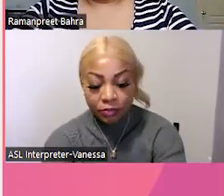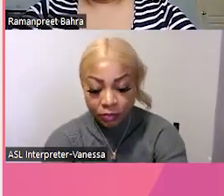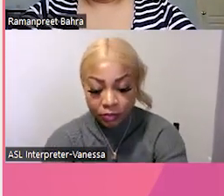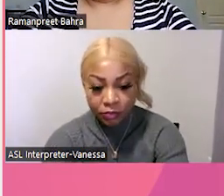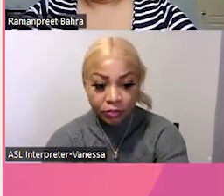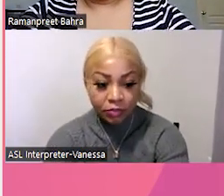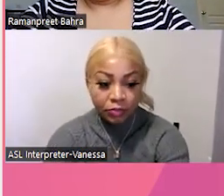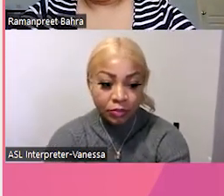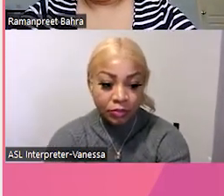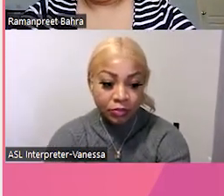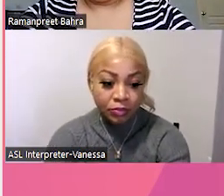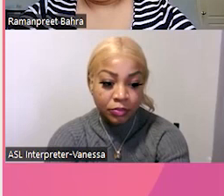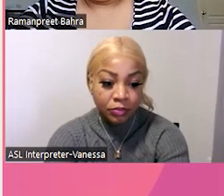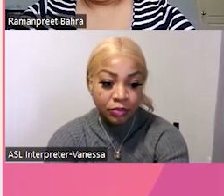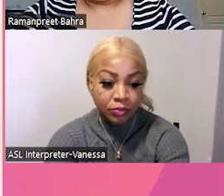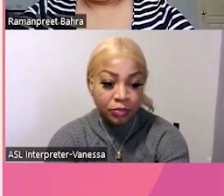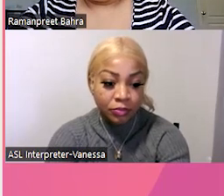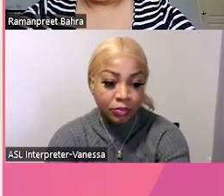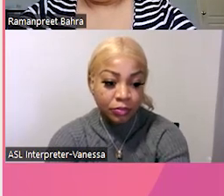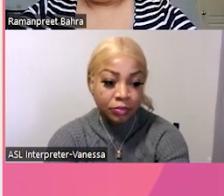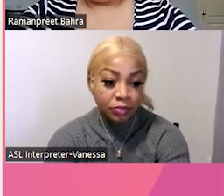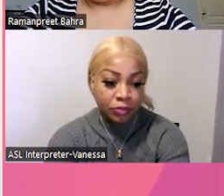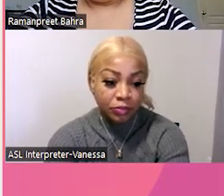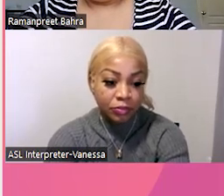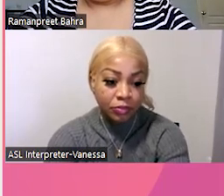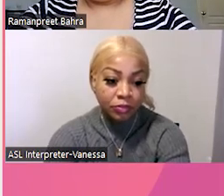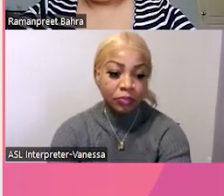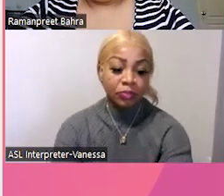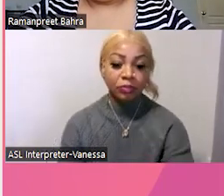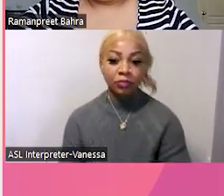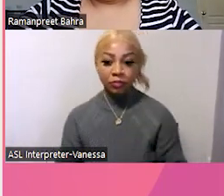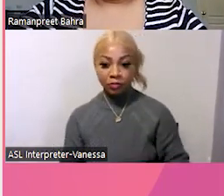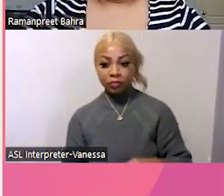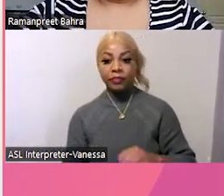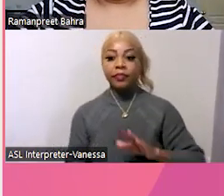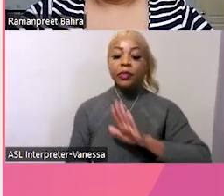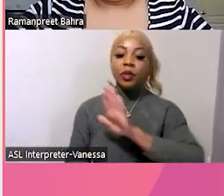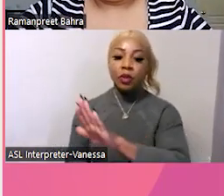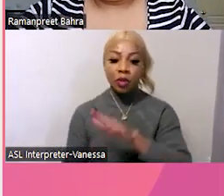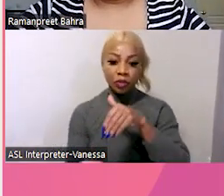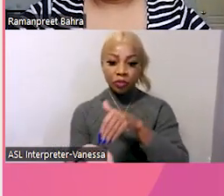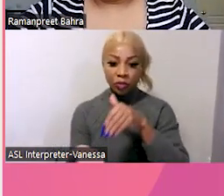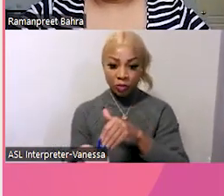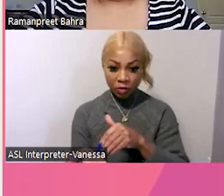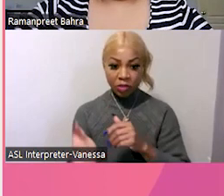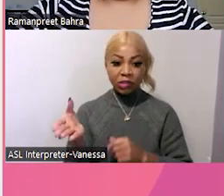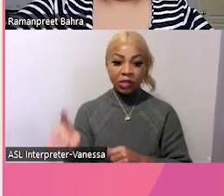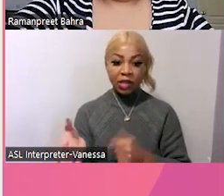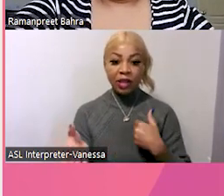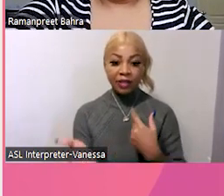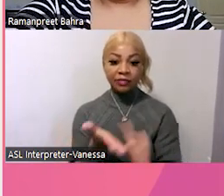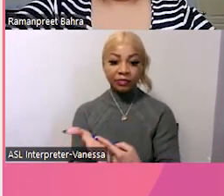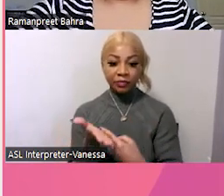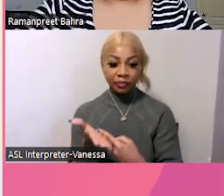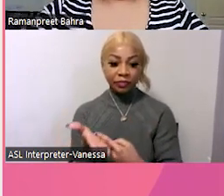So this, as I mentioned, is exemplified by Sally's experience with her doctor. Her doctor bypassed a discussion on what brought Sally in to see